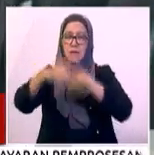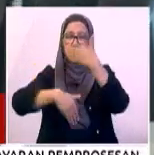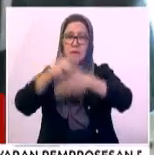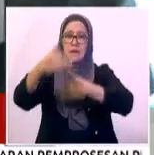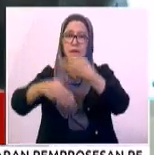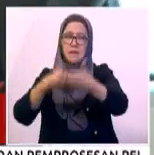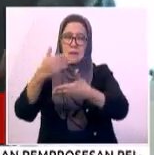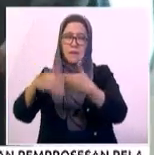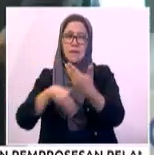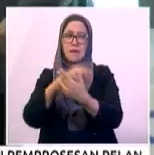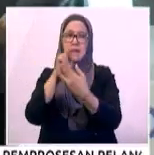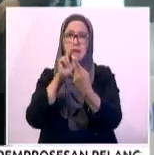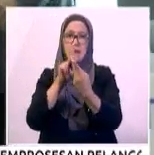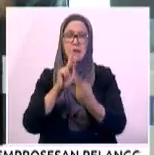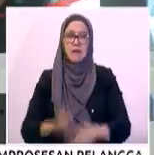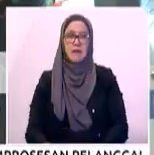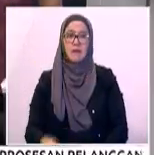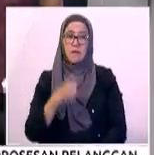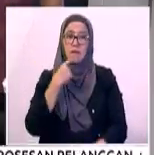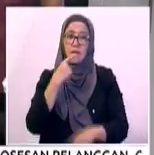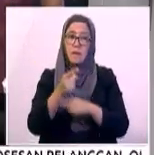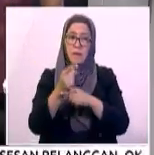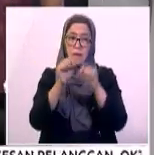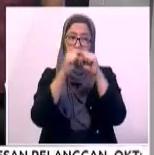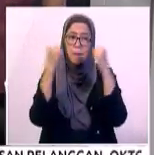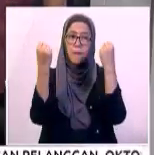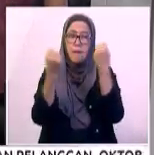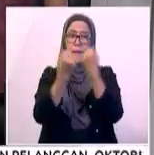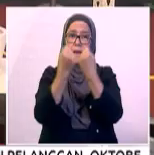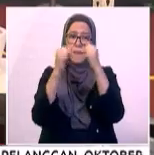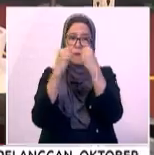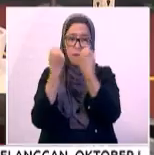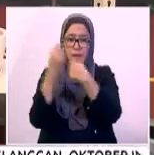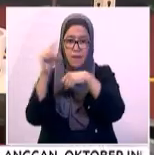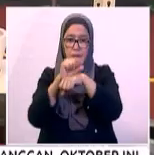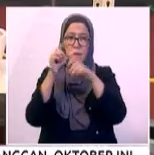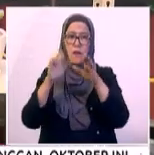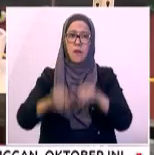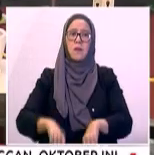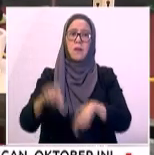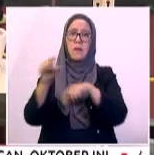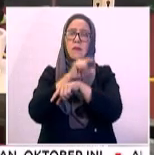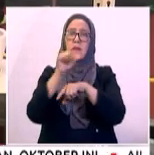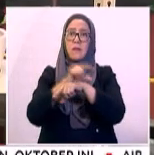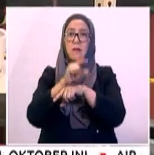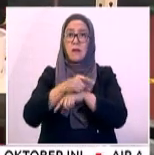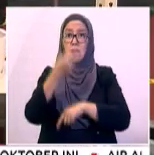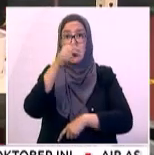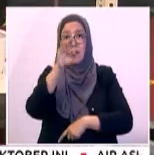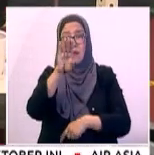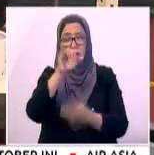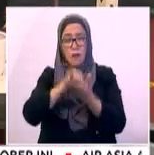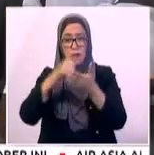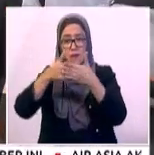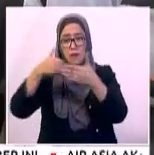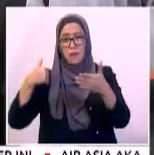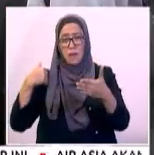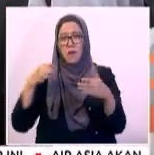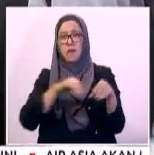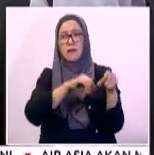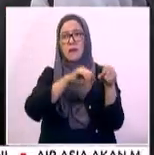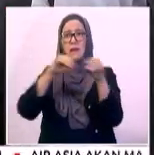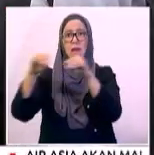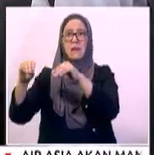Tambahnya lagi, syarikat permulaan boleh menggunakan kemudahan hub tersebut untuk pembangunan dalaman sebelum beralih ke pengeluaran secara